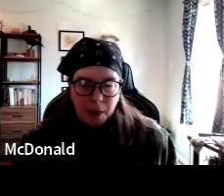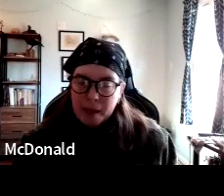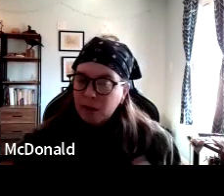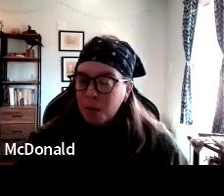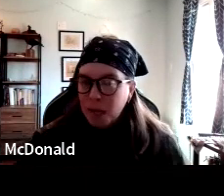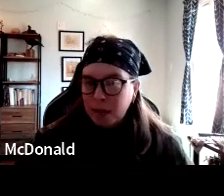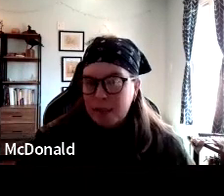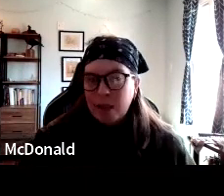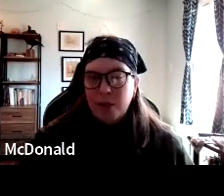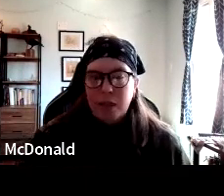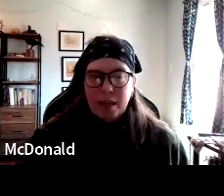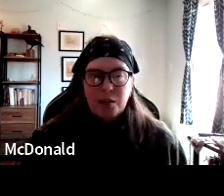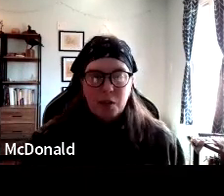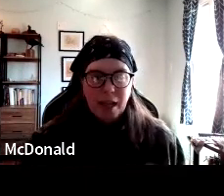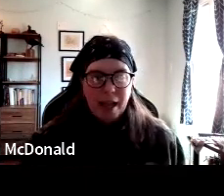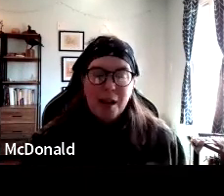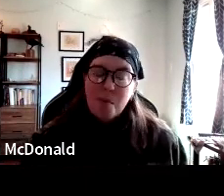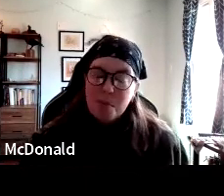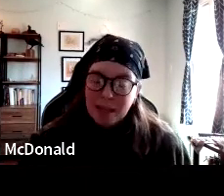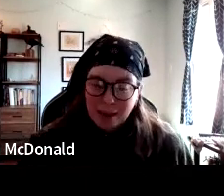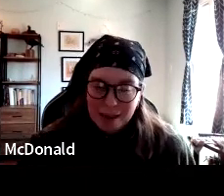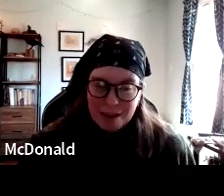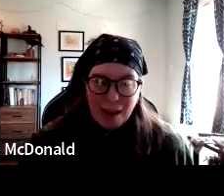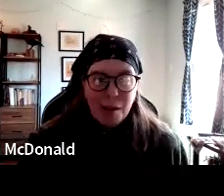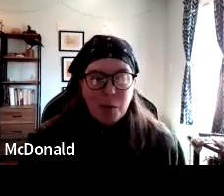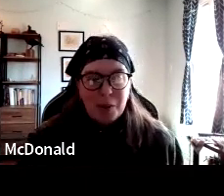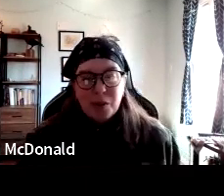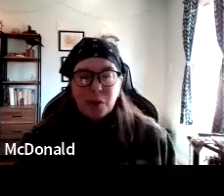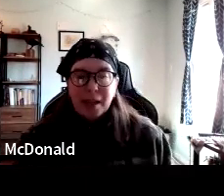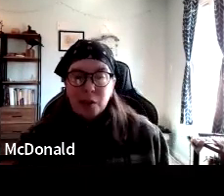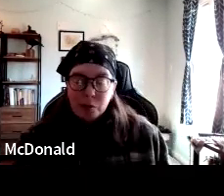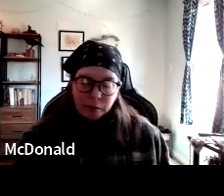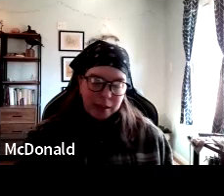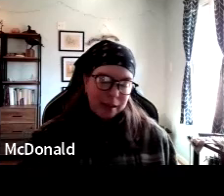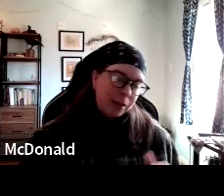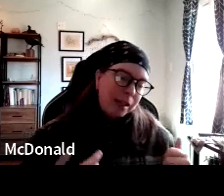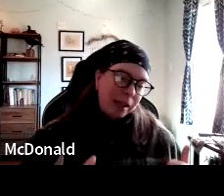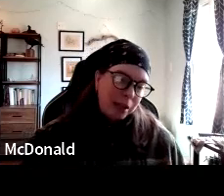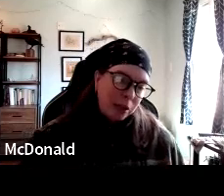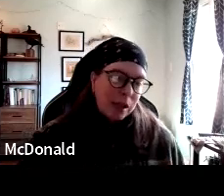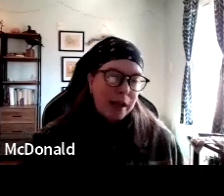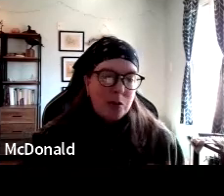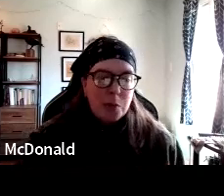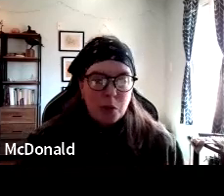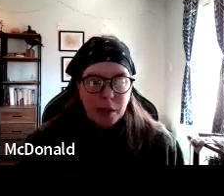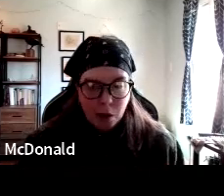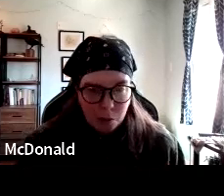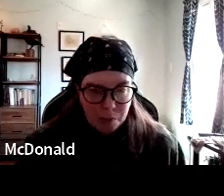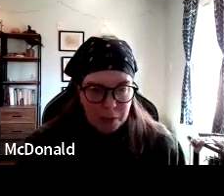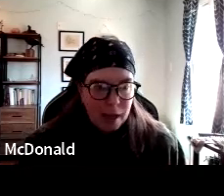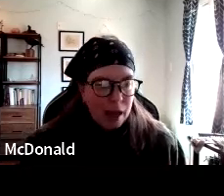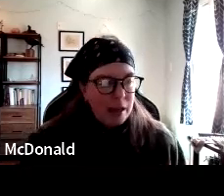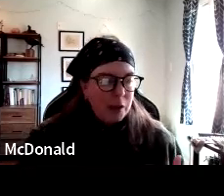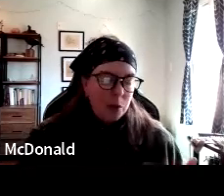happen? Now, I'm not going to tell you the answer to that because I'm going to let you find out in your classrooms or at